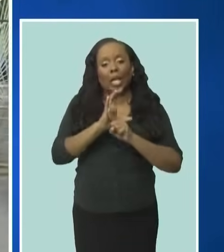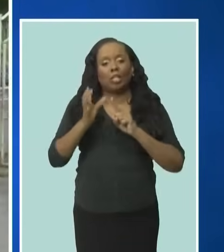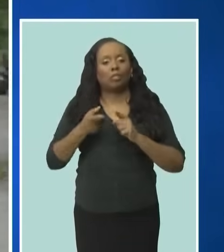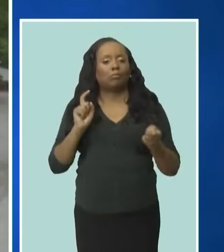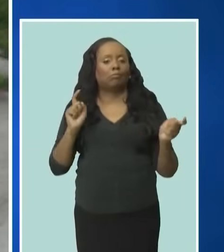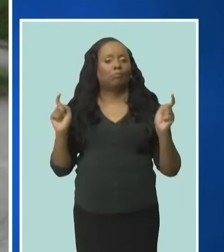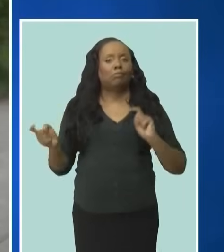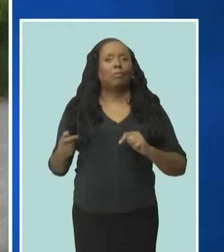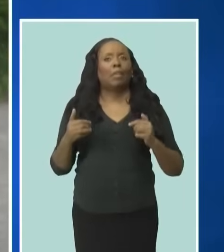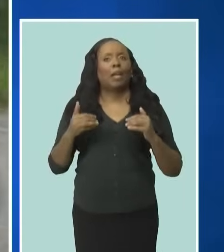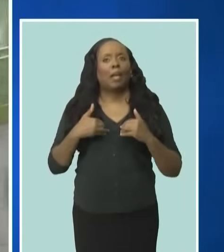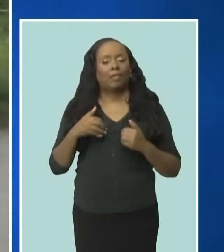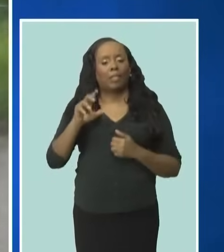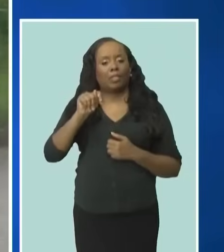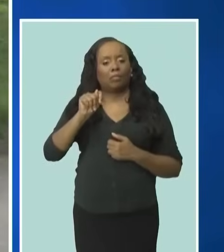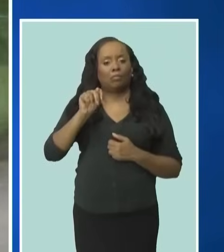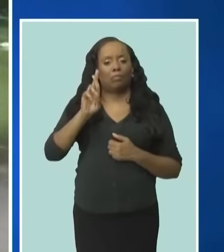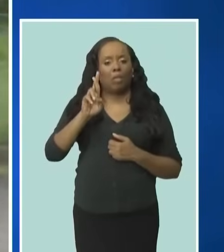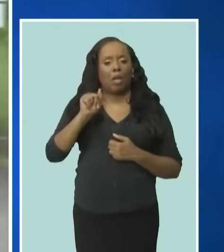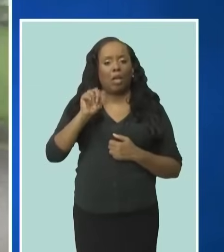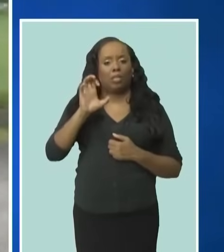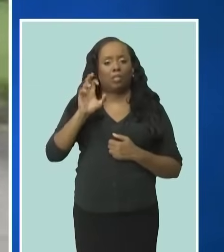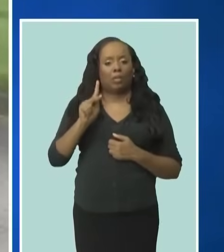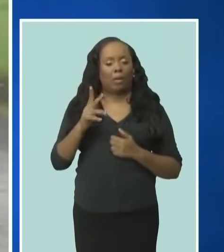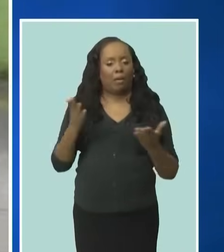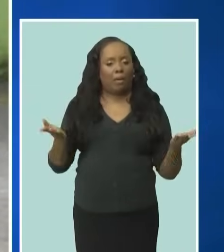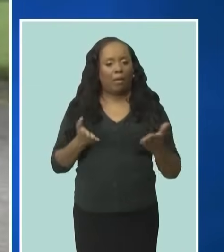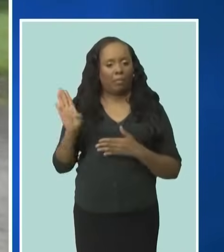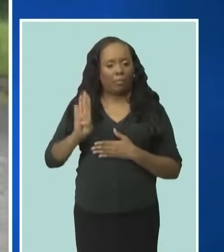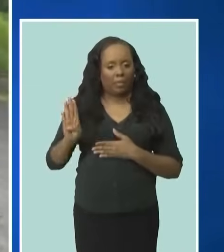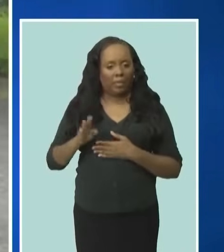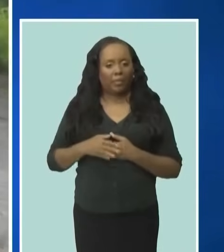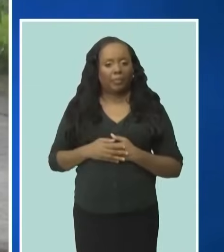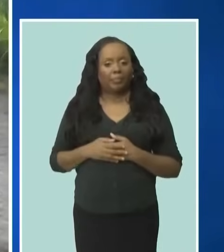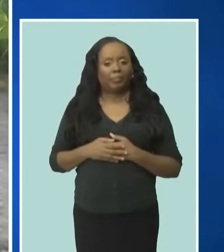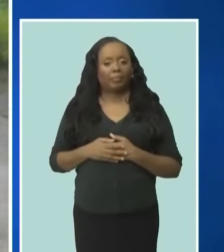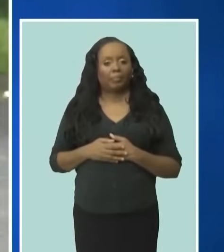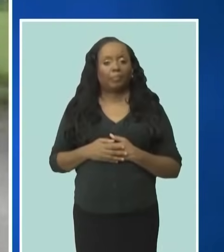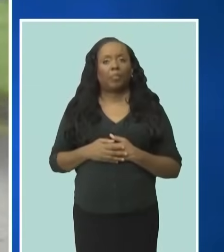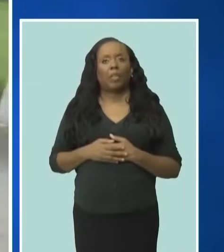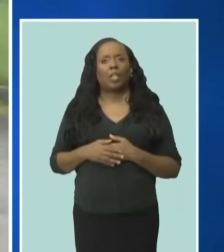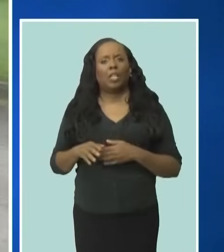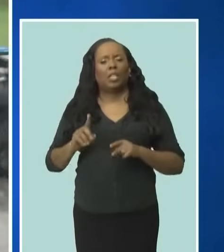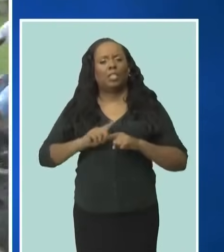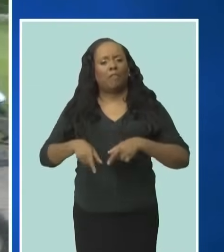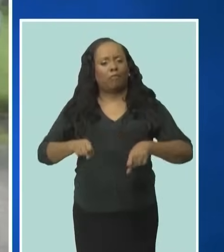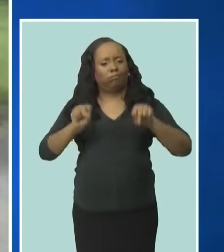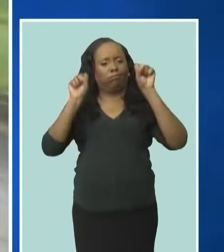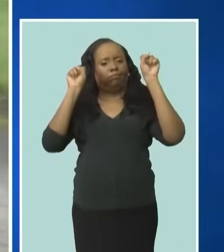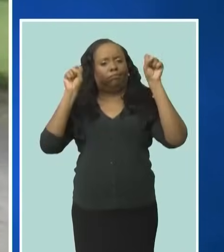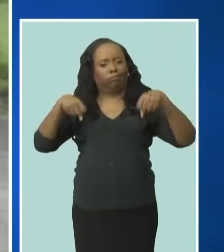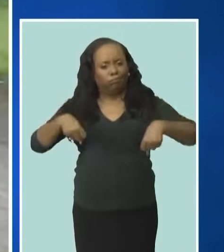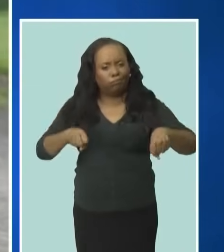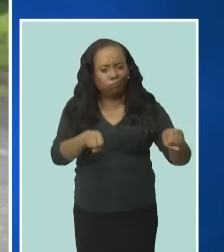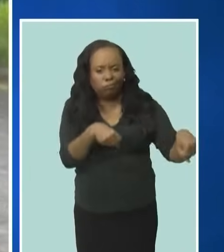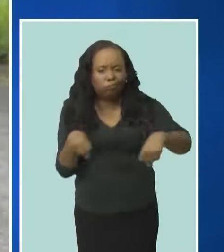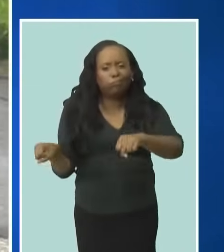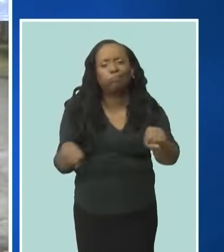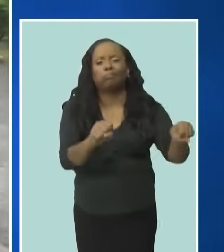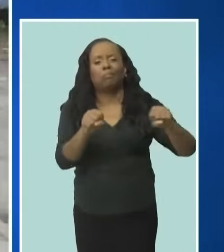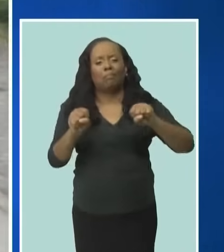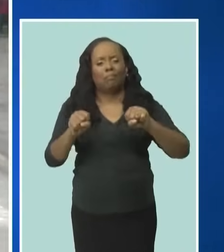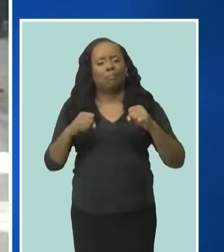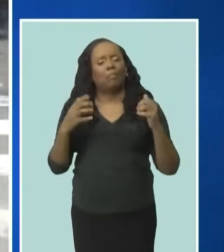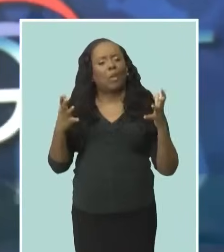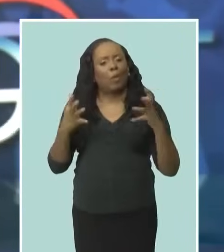evolve and have an official track in Barbados. And he says while they practice their stunts at various locations, they're looking for a permanent home to